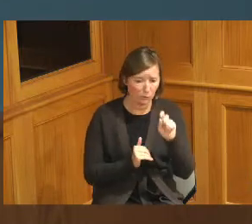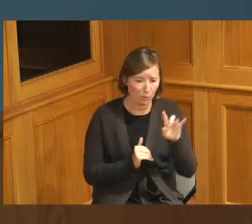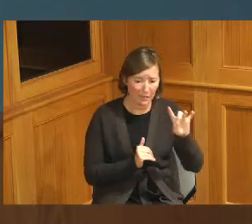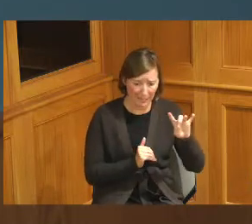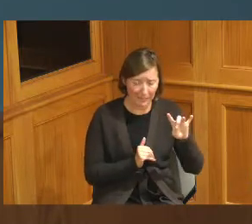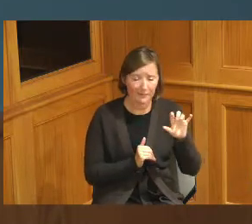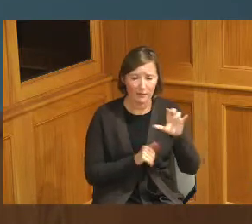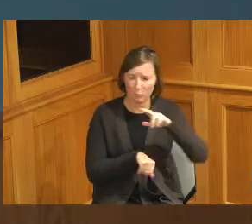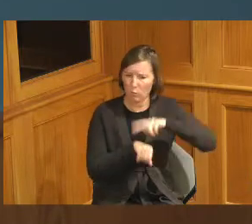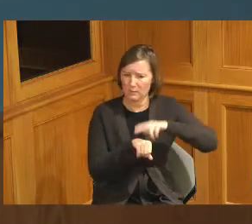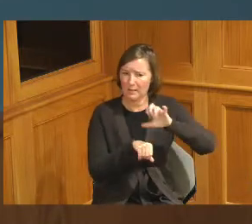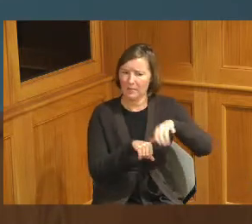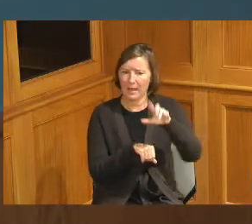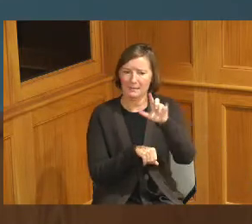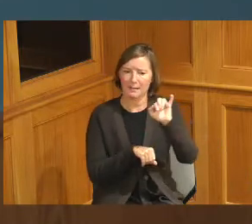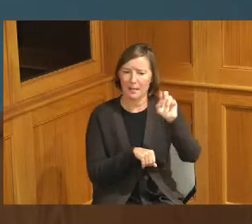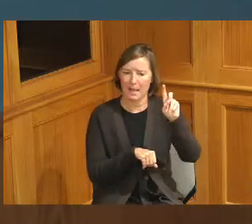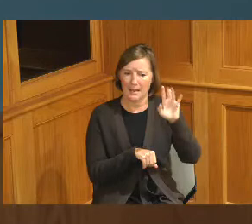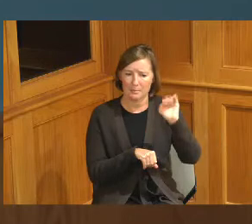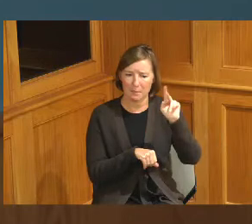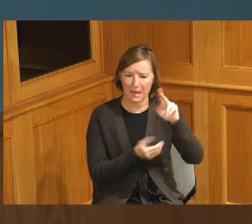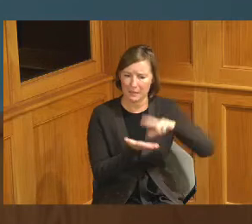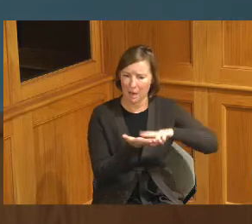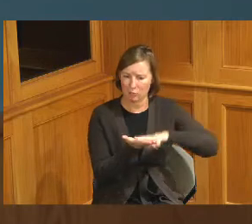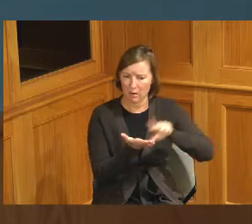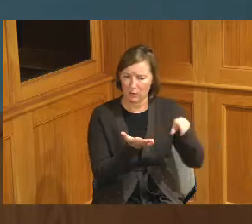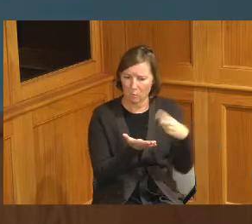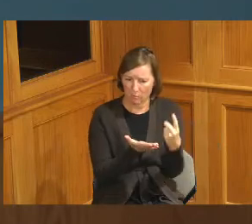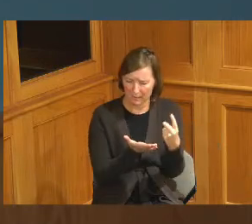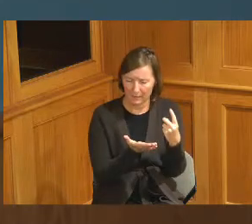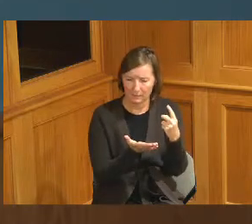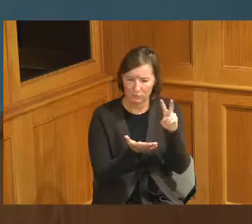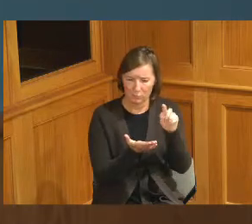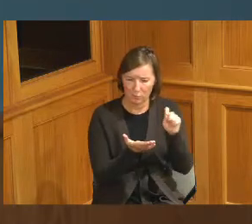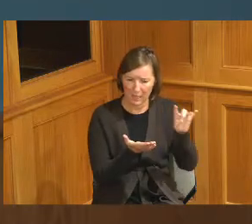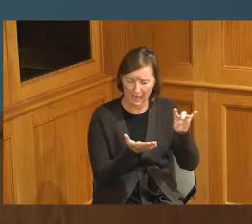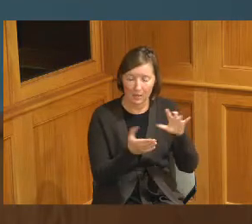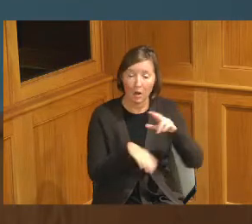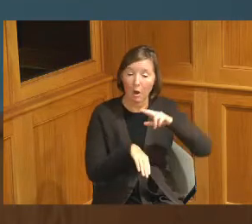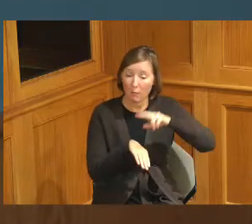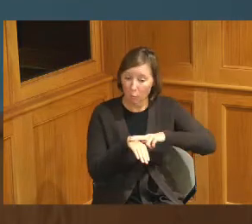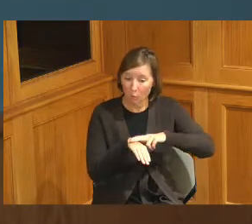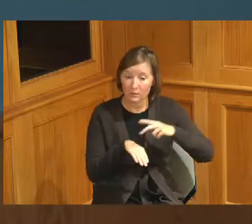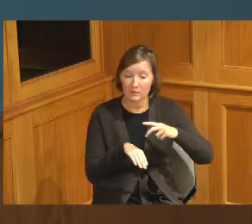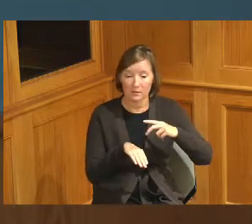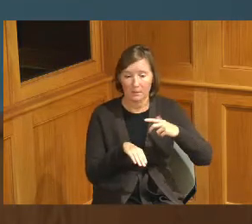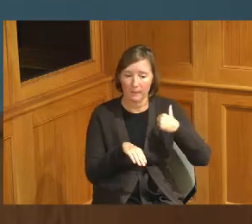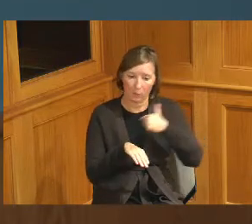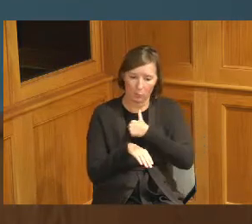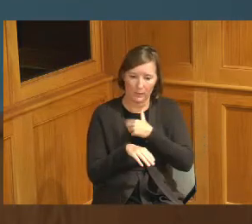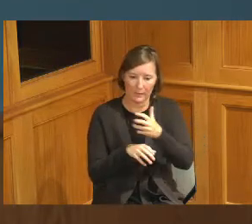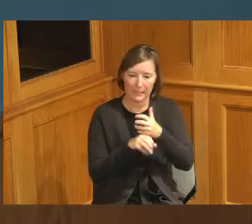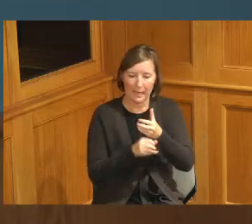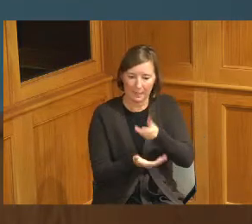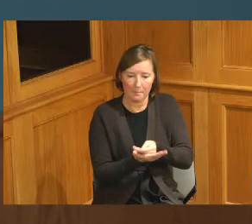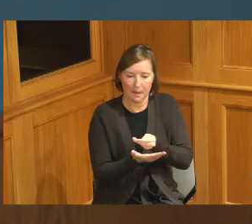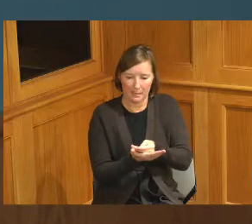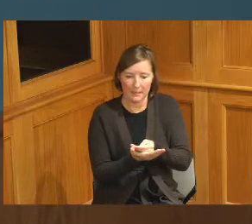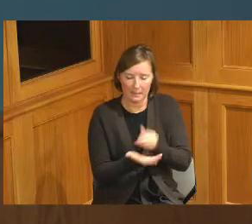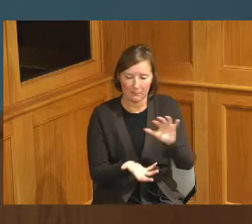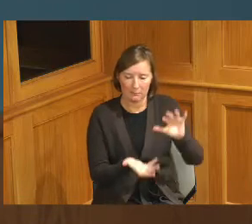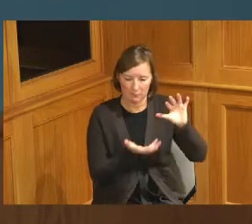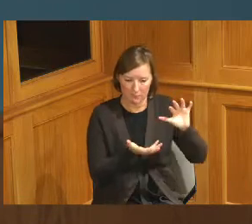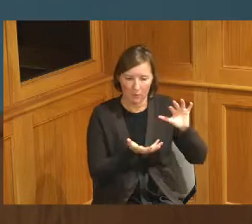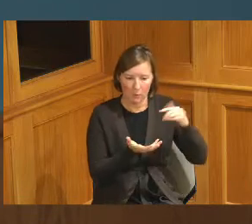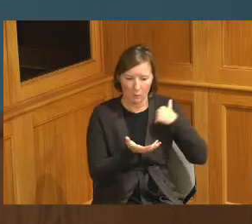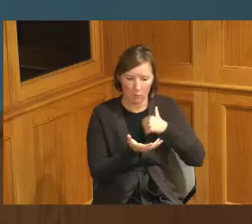course, the land bank contract. And then, of course, we get the funding and we